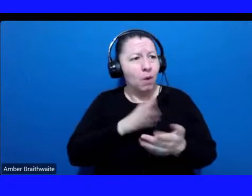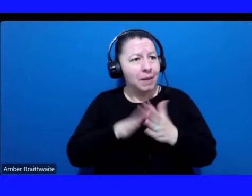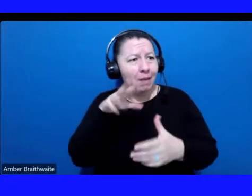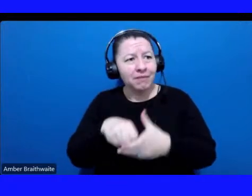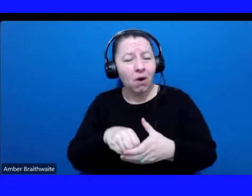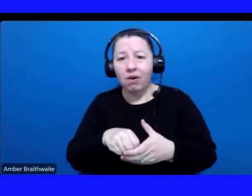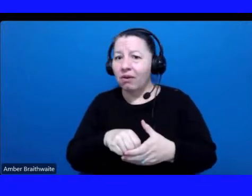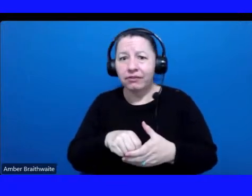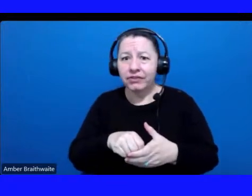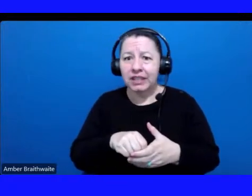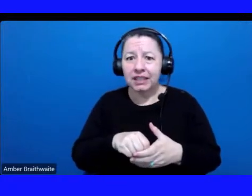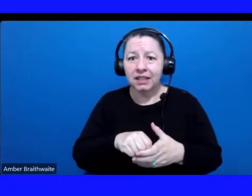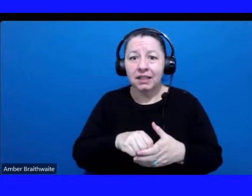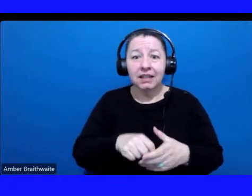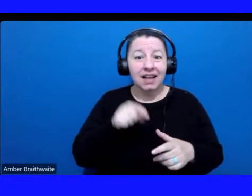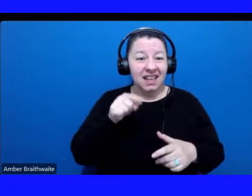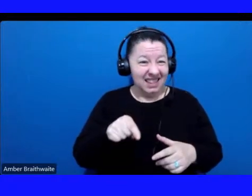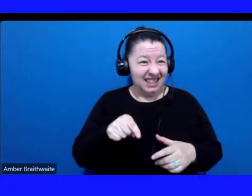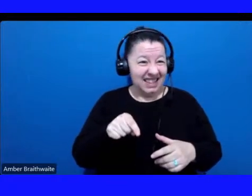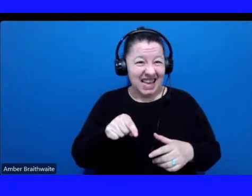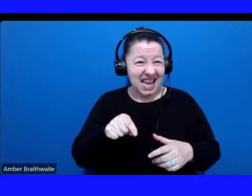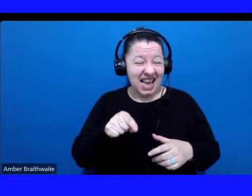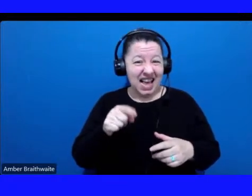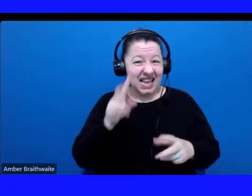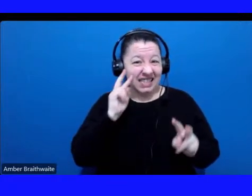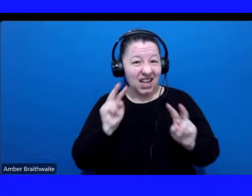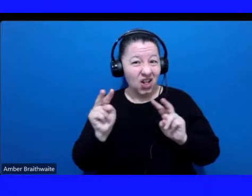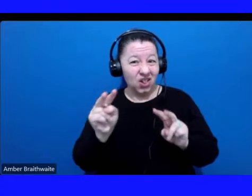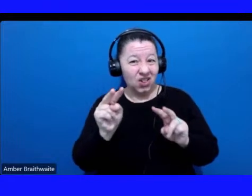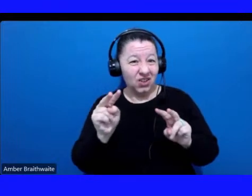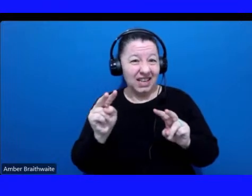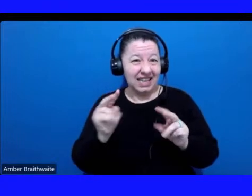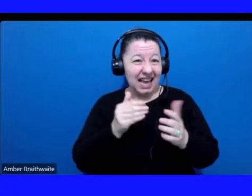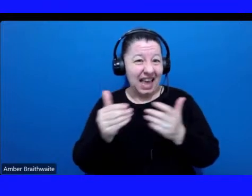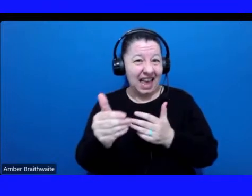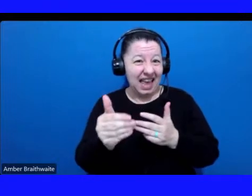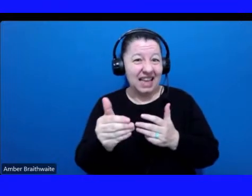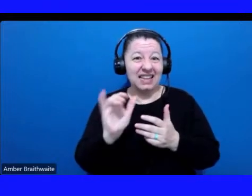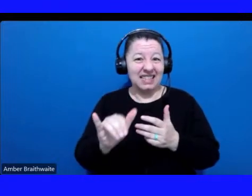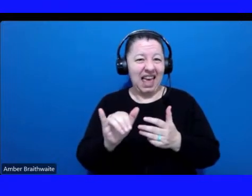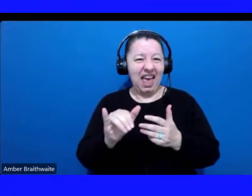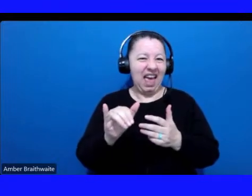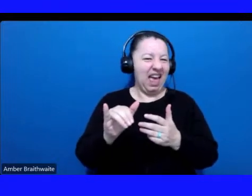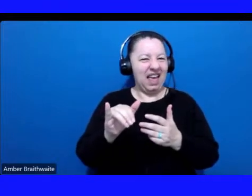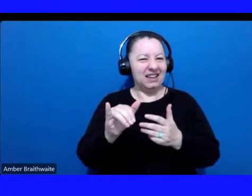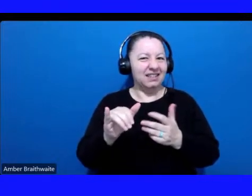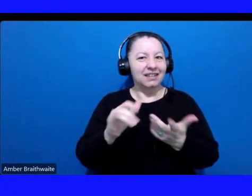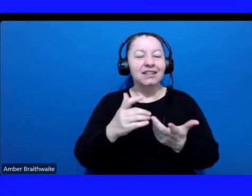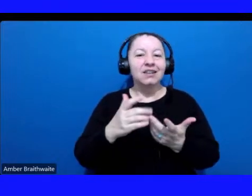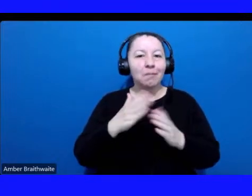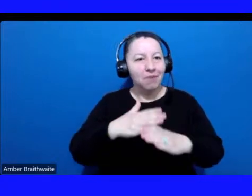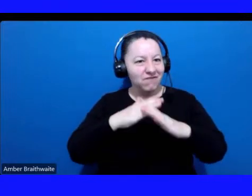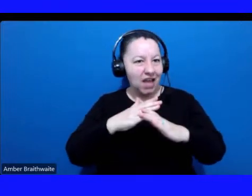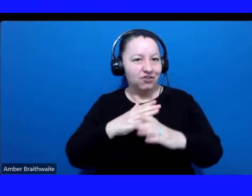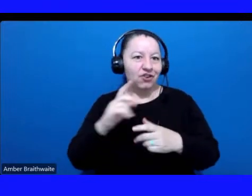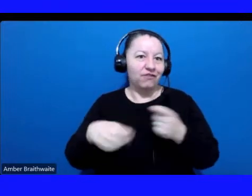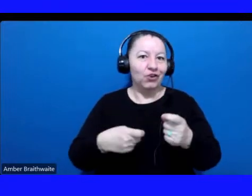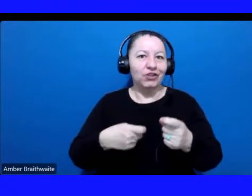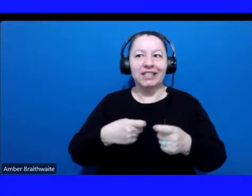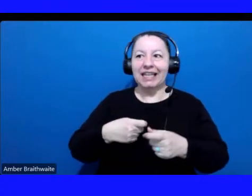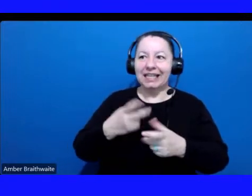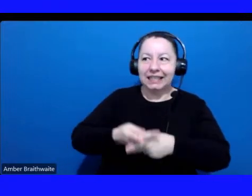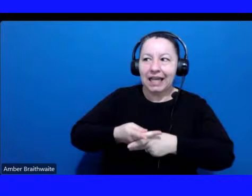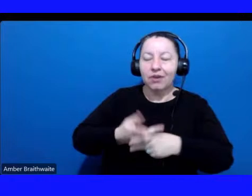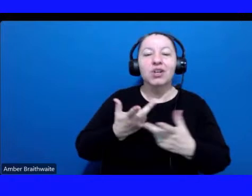transformational for our system. I also want to stress, when we RFP'd this out internally to our system when we got the Robin Hood grant, and